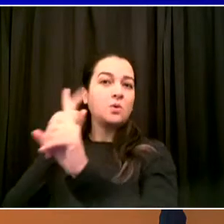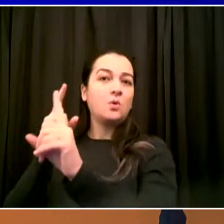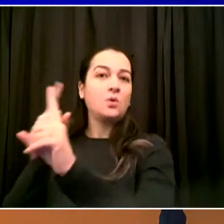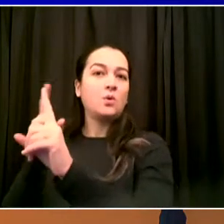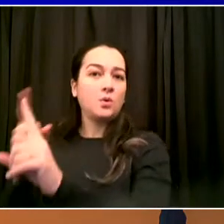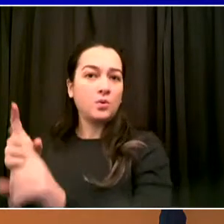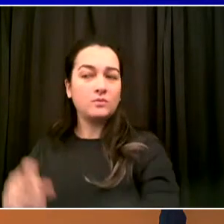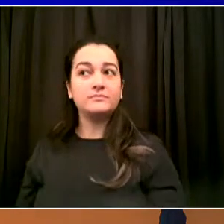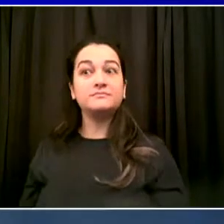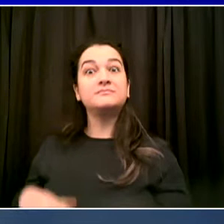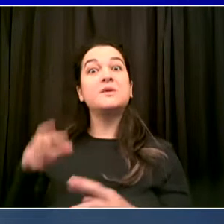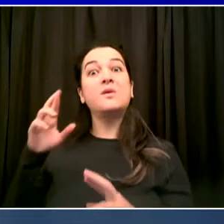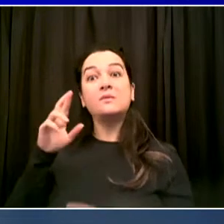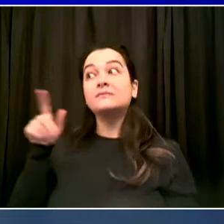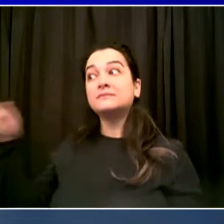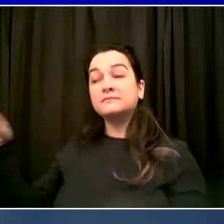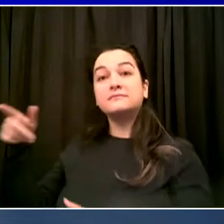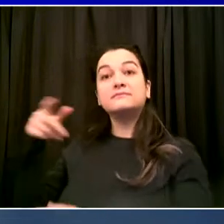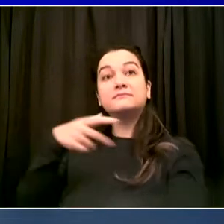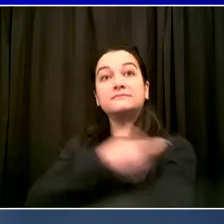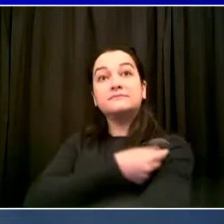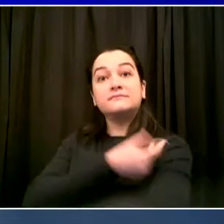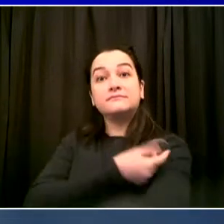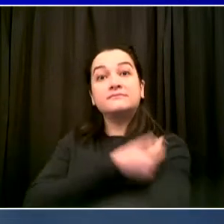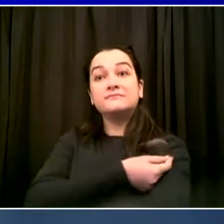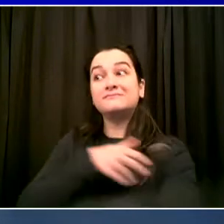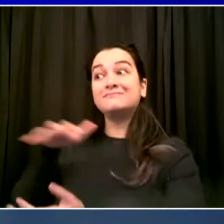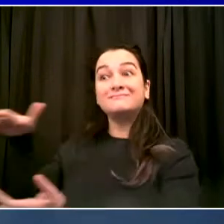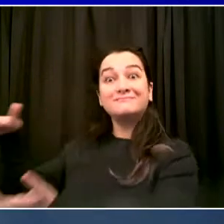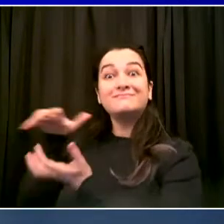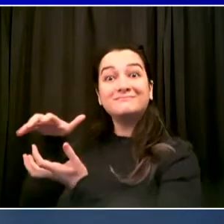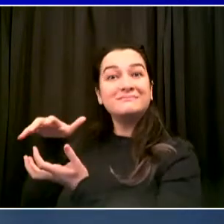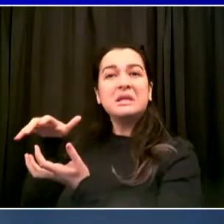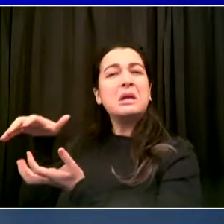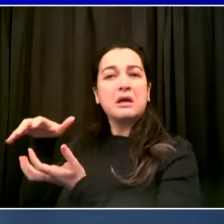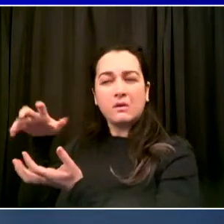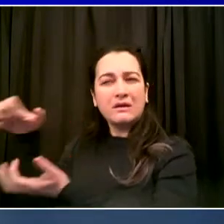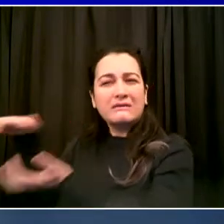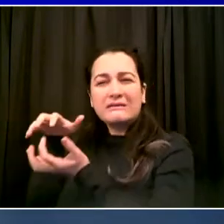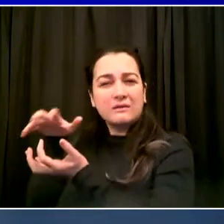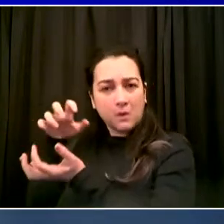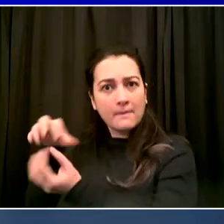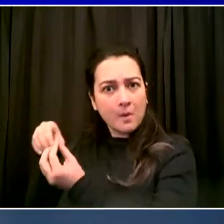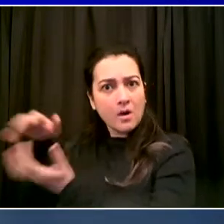need to see it soon. So where are we at now since the beginning of our vaccination effort?